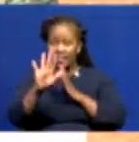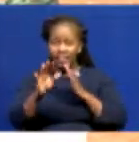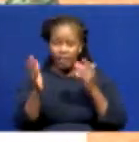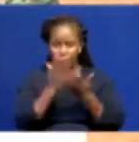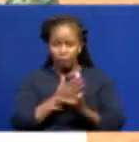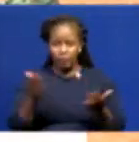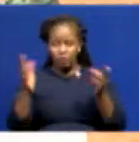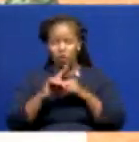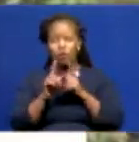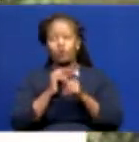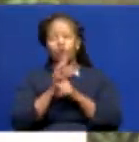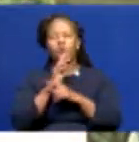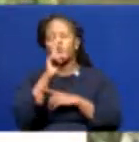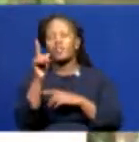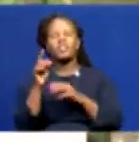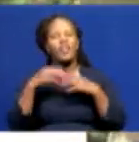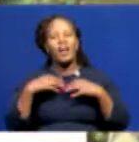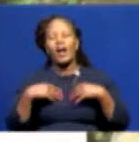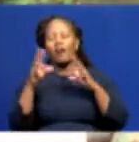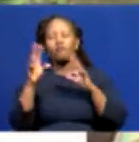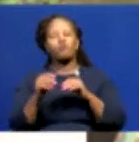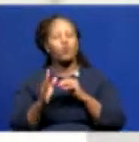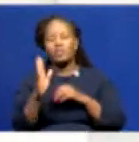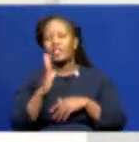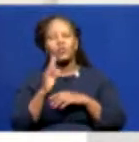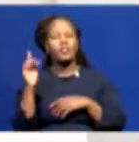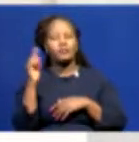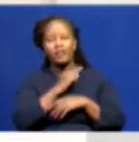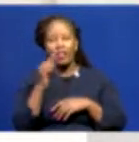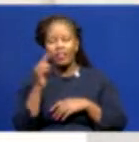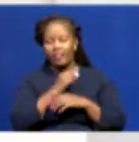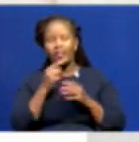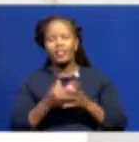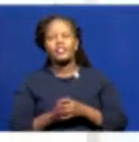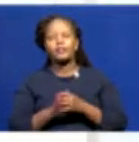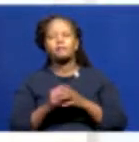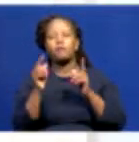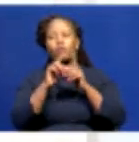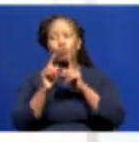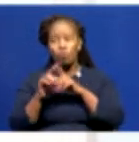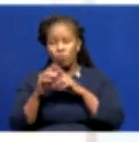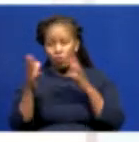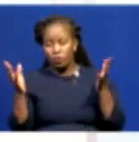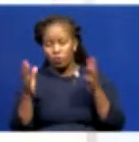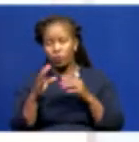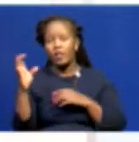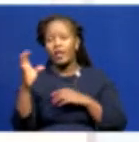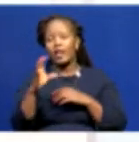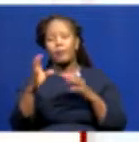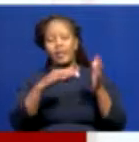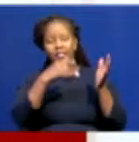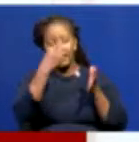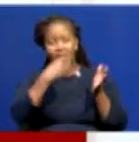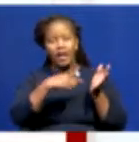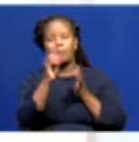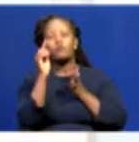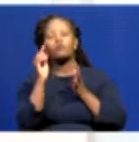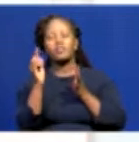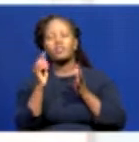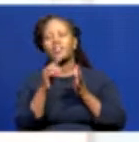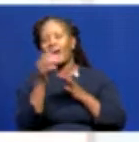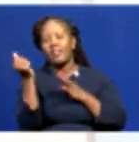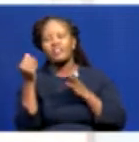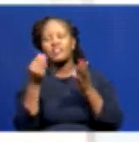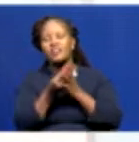the security threat posed by the planned demos. While in the same meeting, Cabinet approved the draft Anti-Money